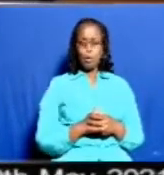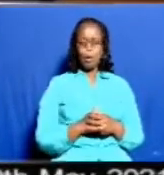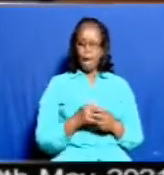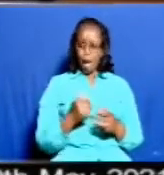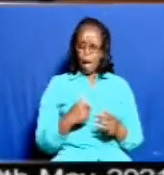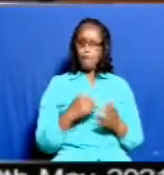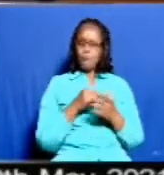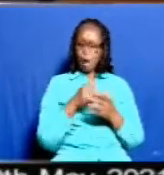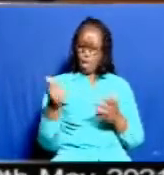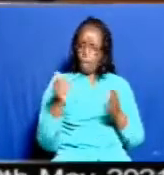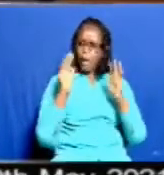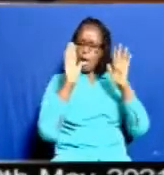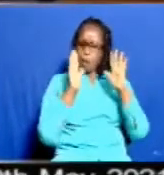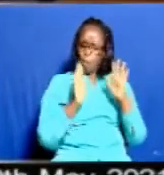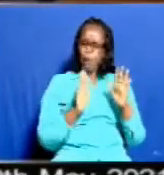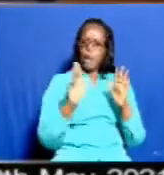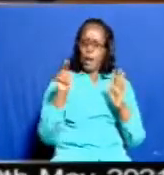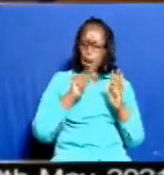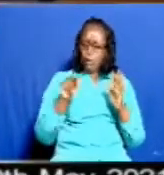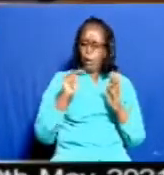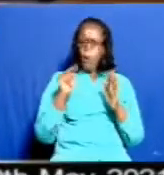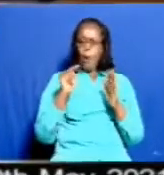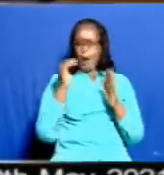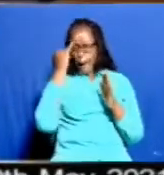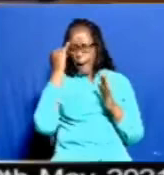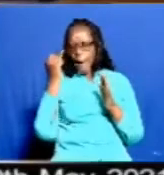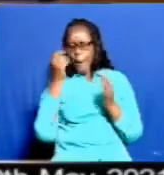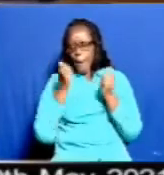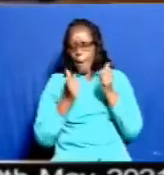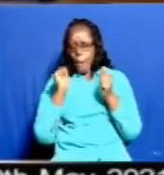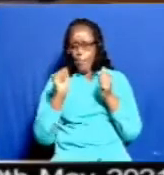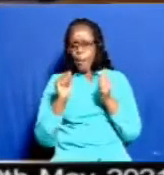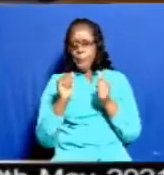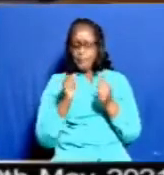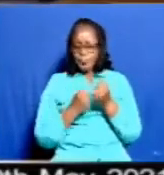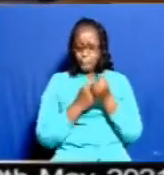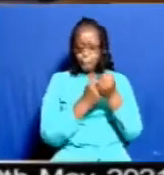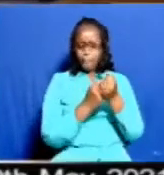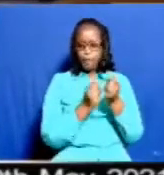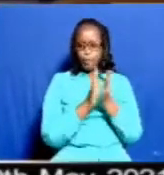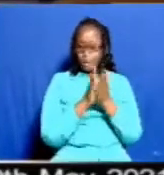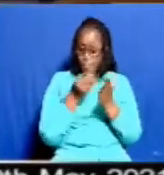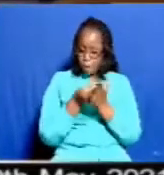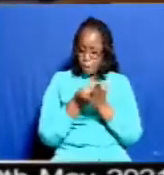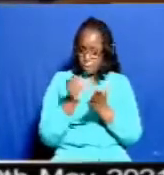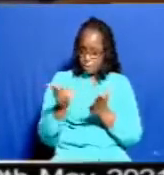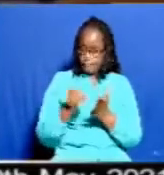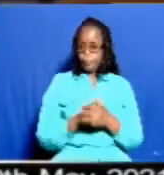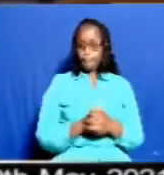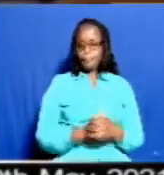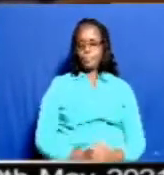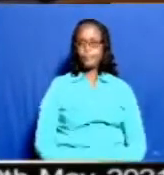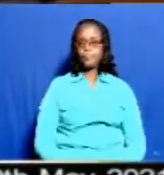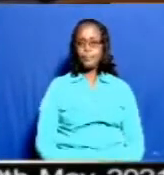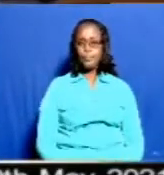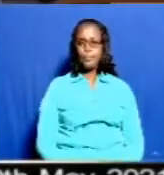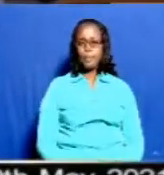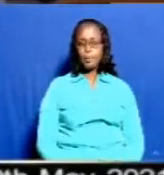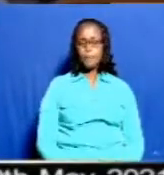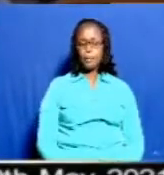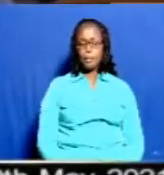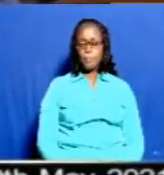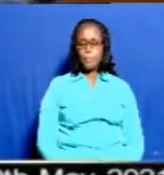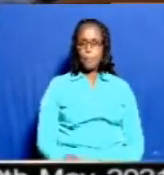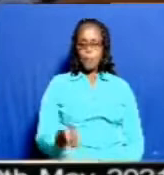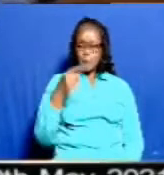national initiatives. So even as we support this, Honorable Speaker, I think time has come when then we must start